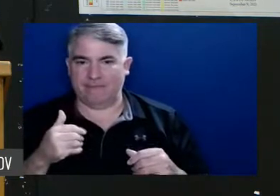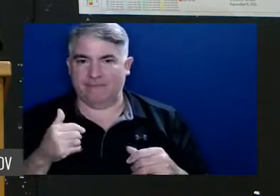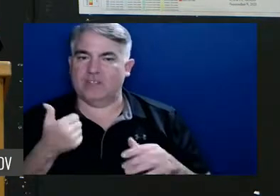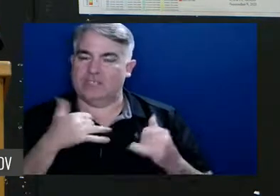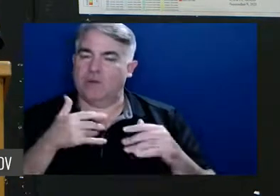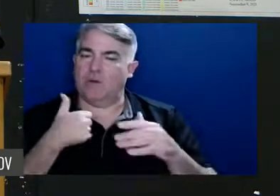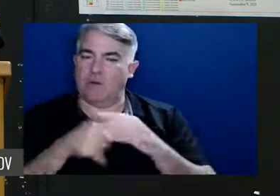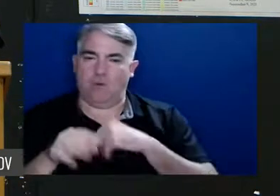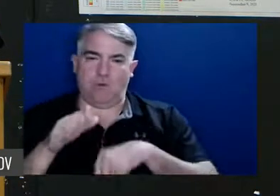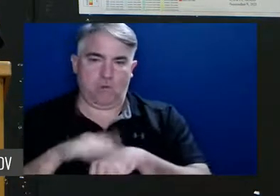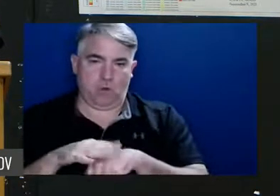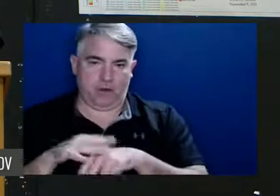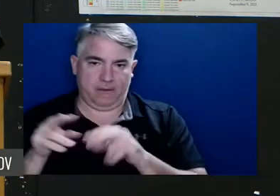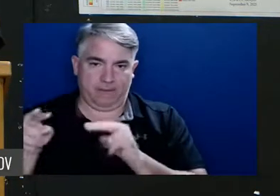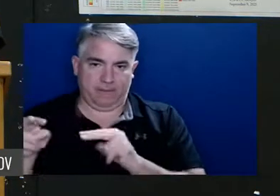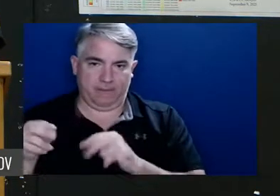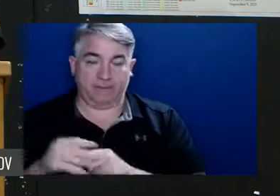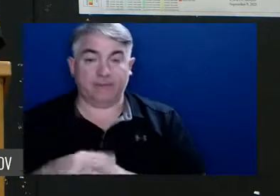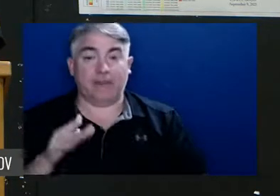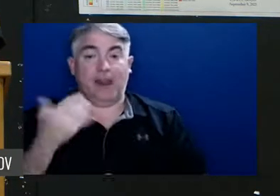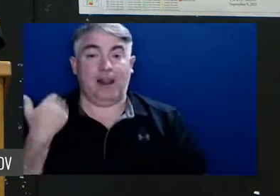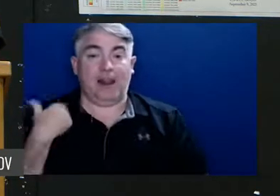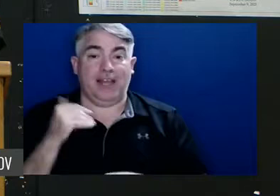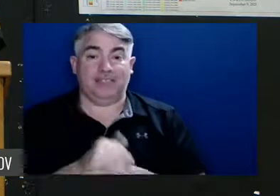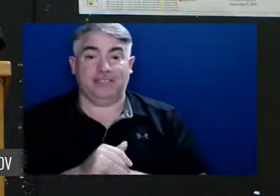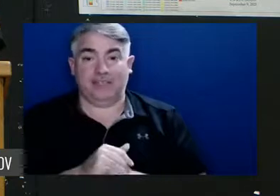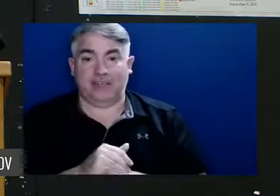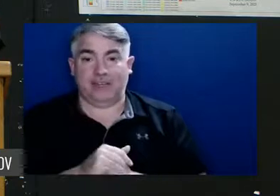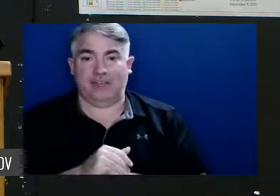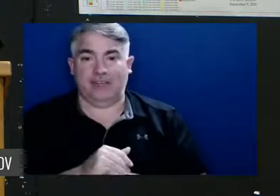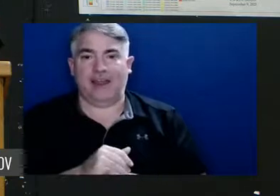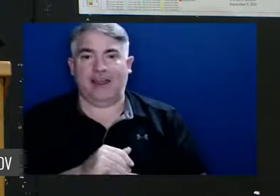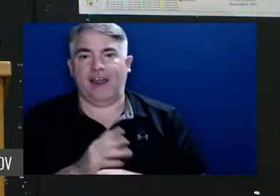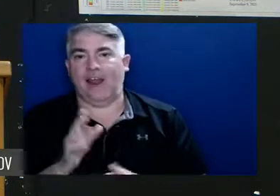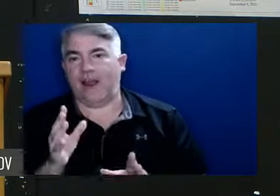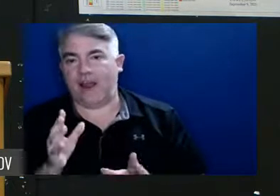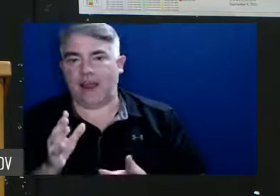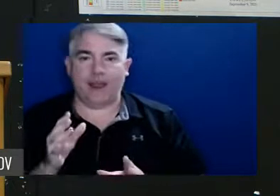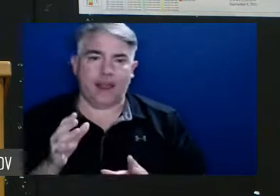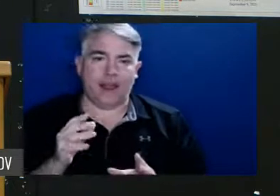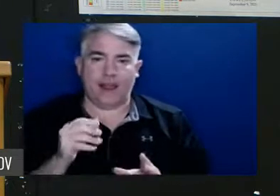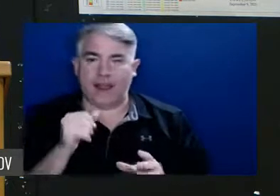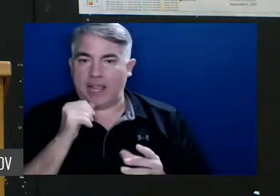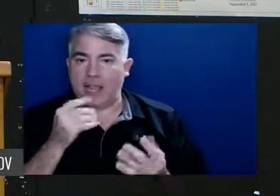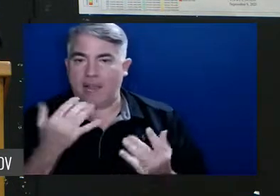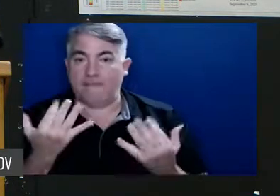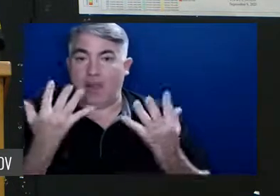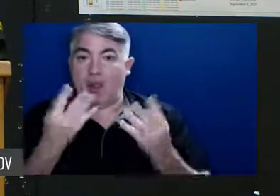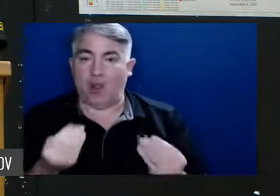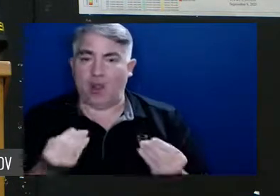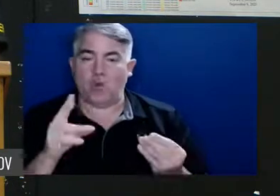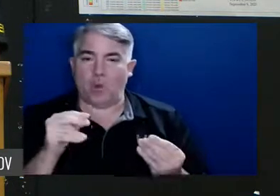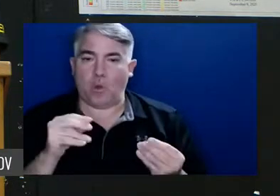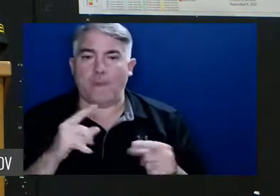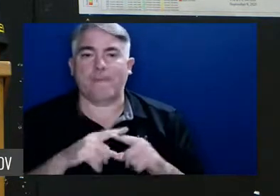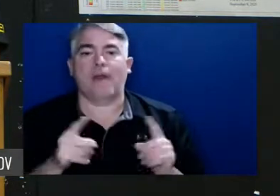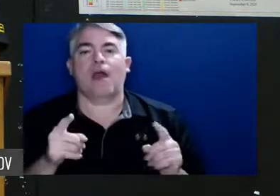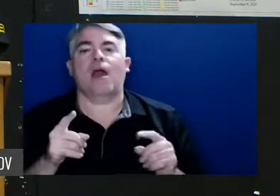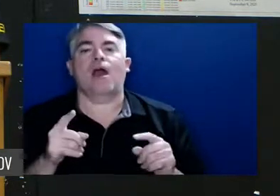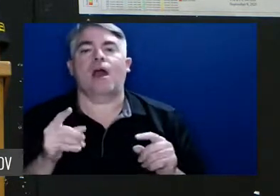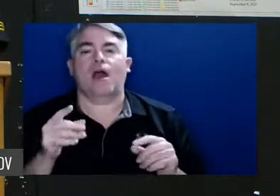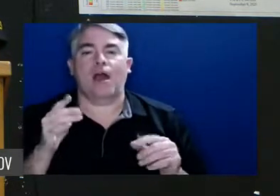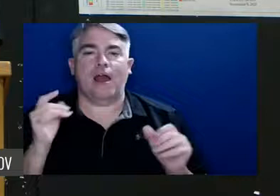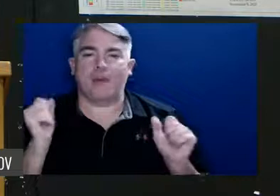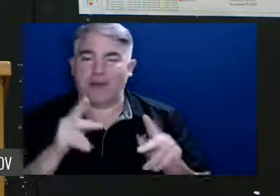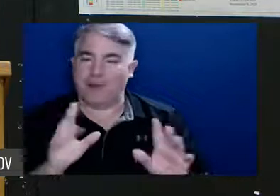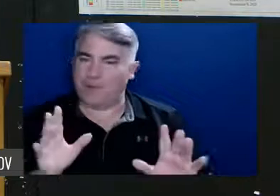but it's not just going to put that fire out and allow us to let everybody go back in. So like I said, we'll continue to assess those areas and get you back in